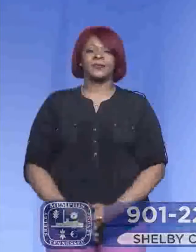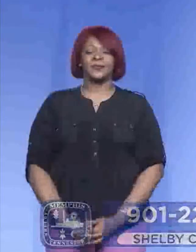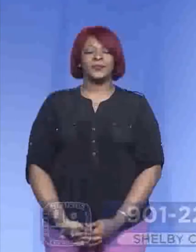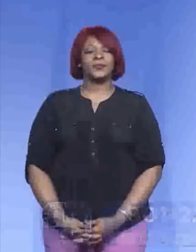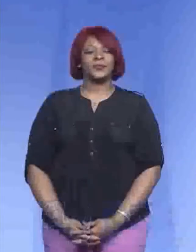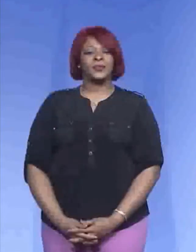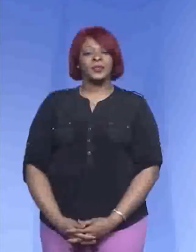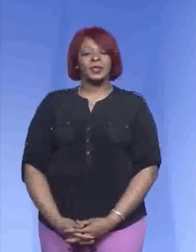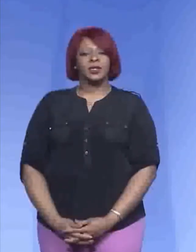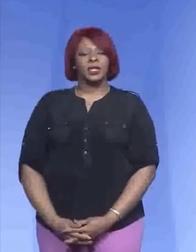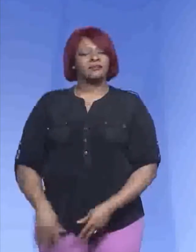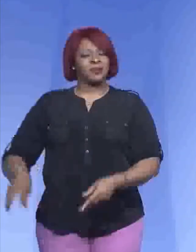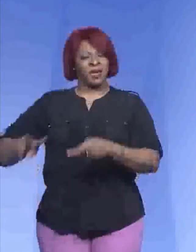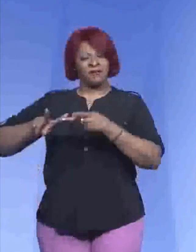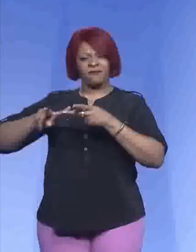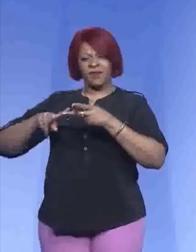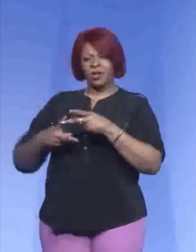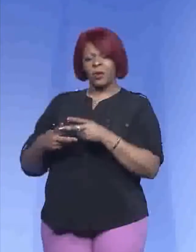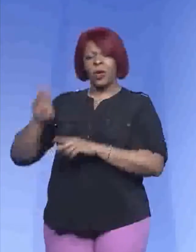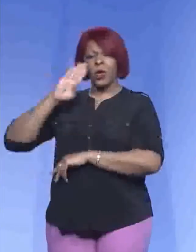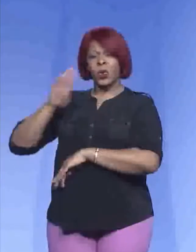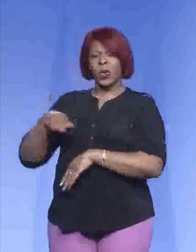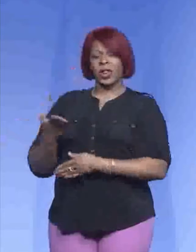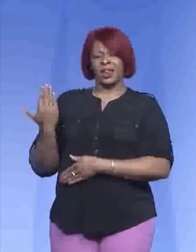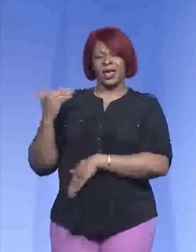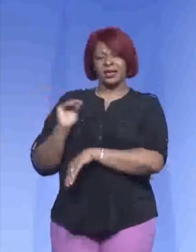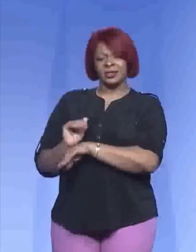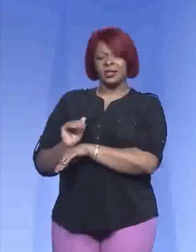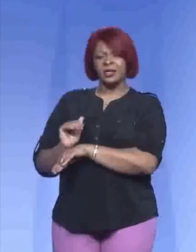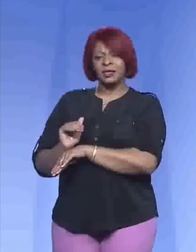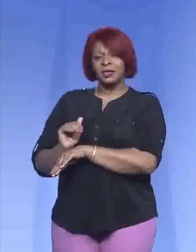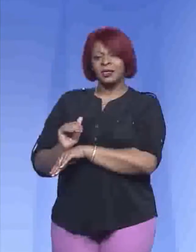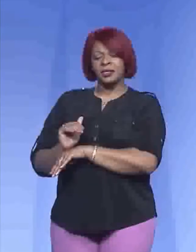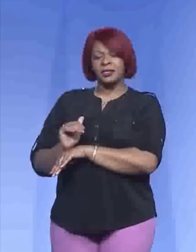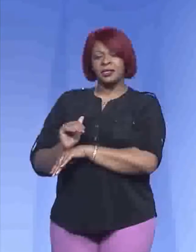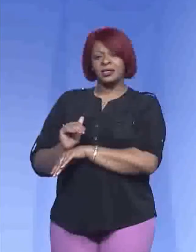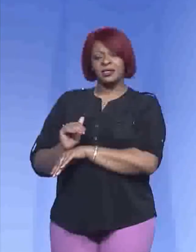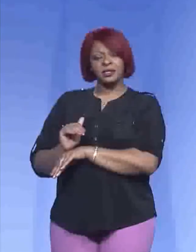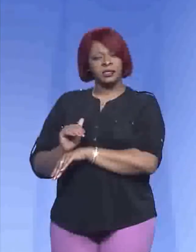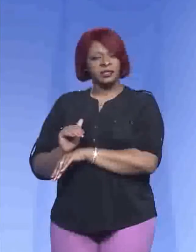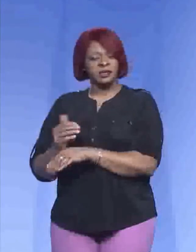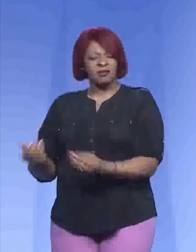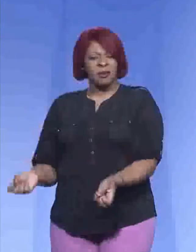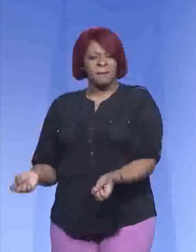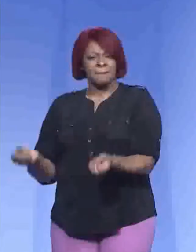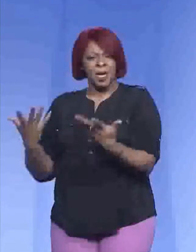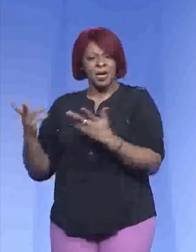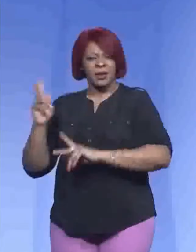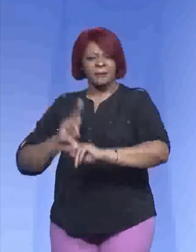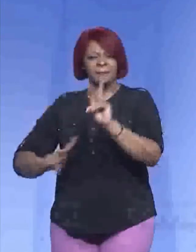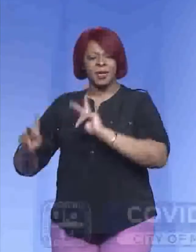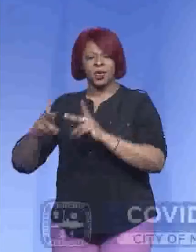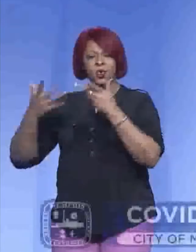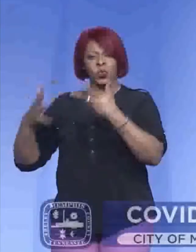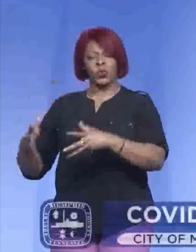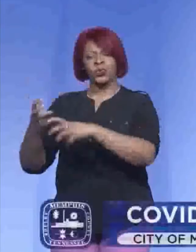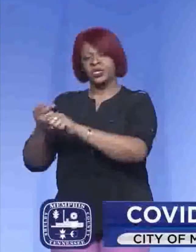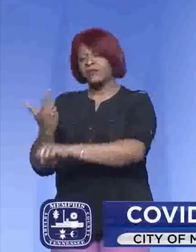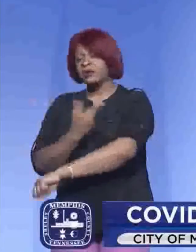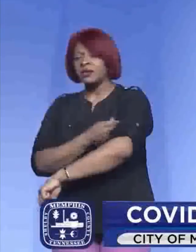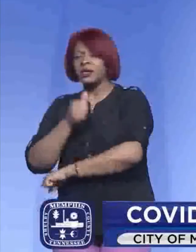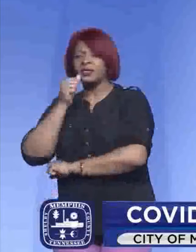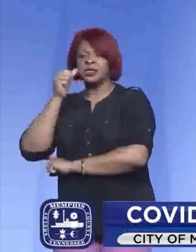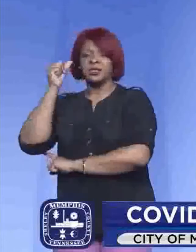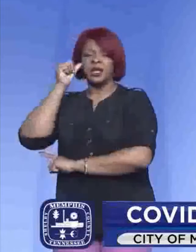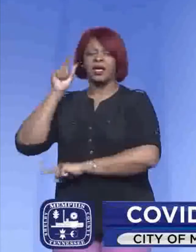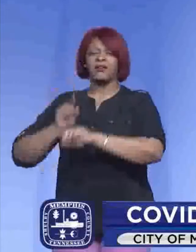then as a follow-up, I noticed last night that the amount of people that actually received a shot yesterday at